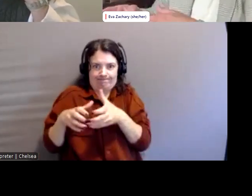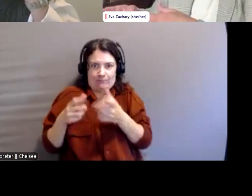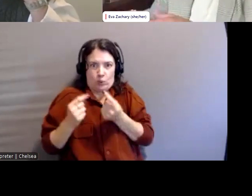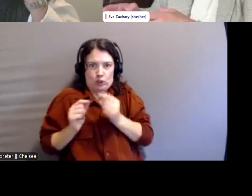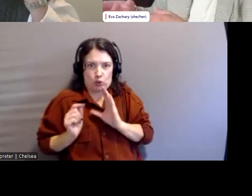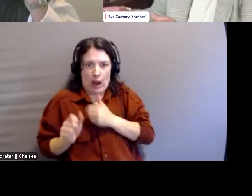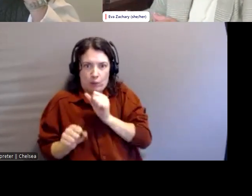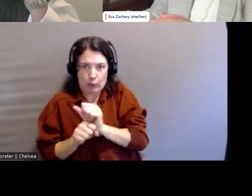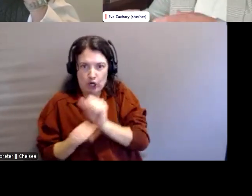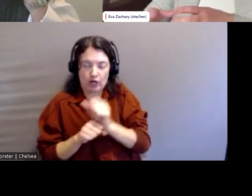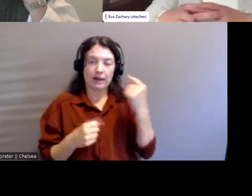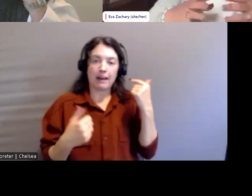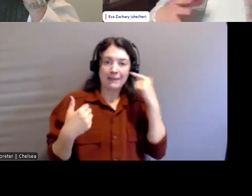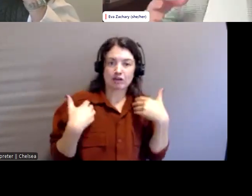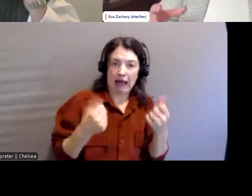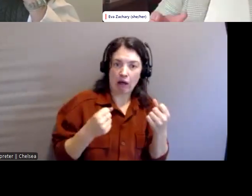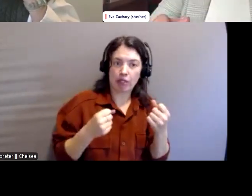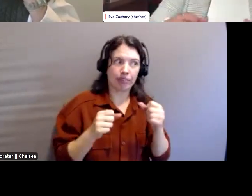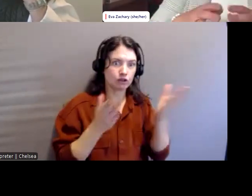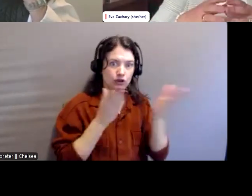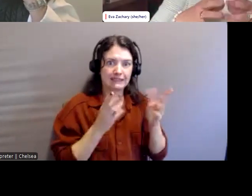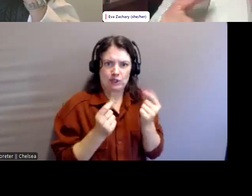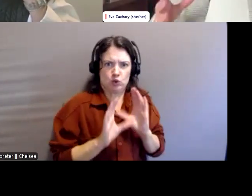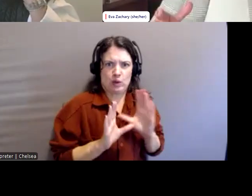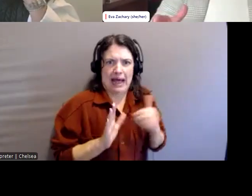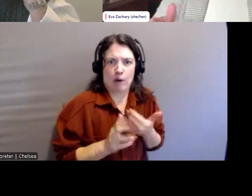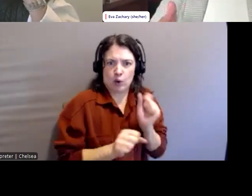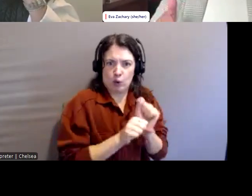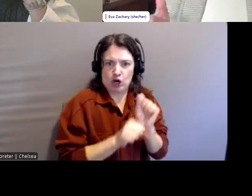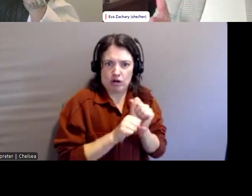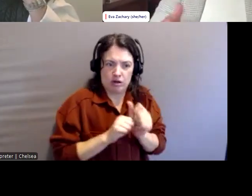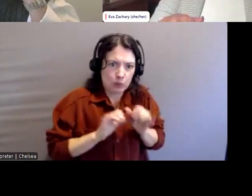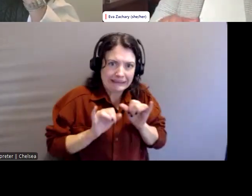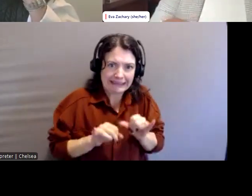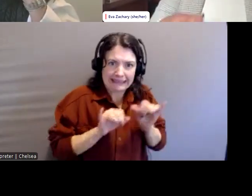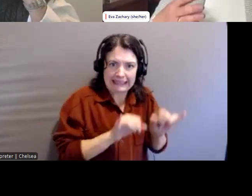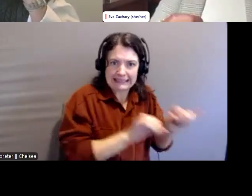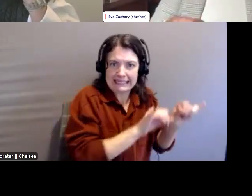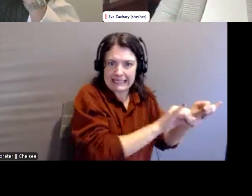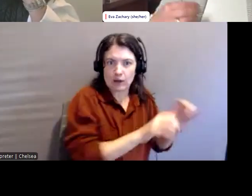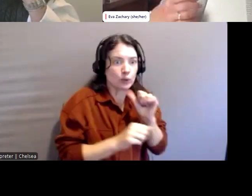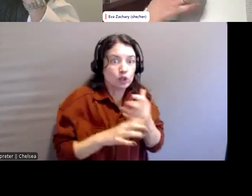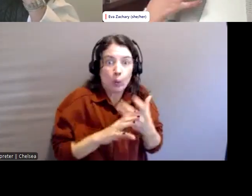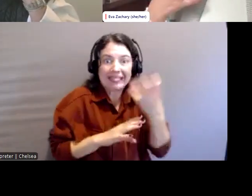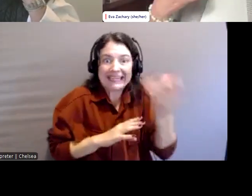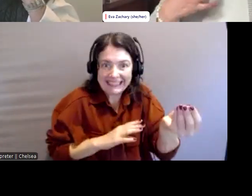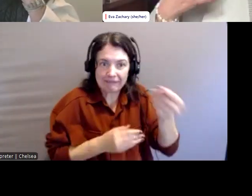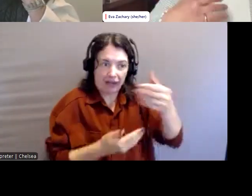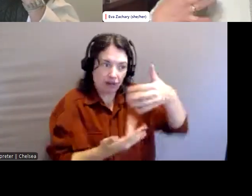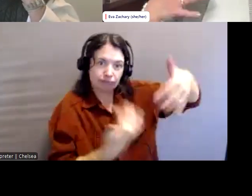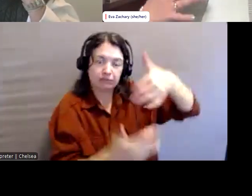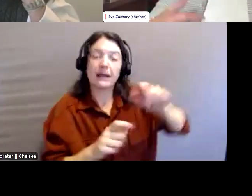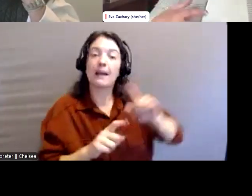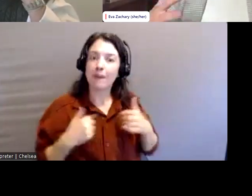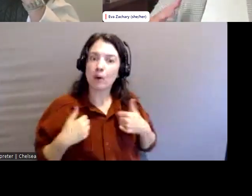health practitioners do their work. And what we've recognized over many years of research and analysis and learning from